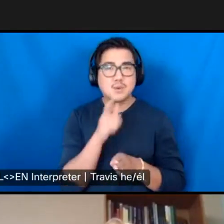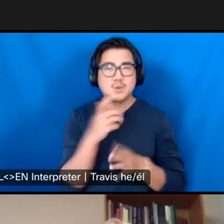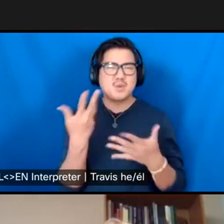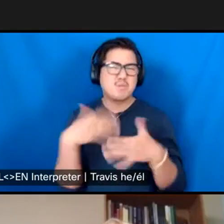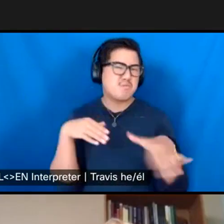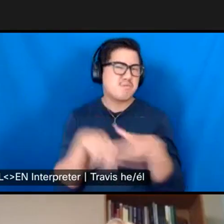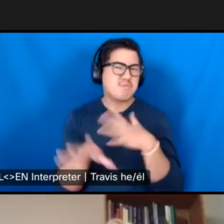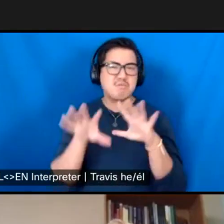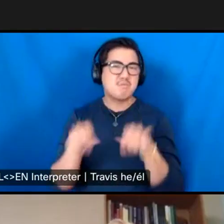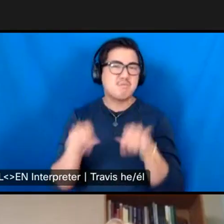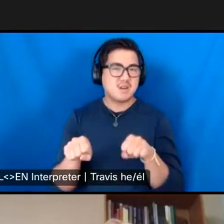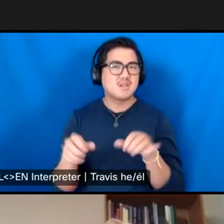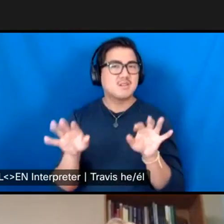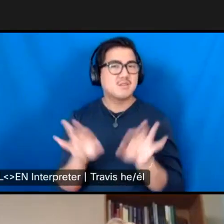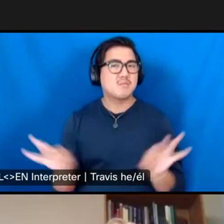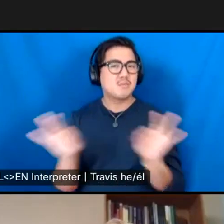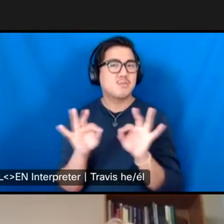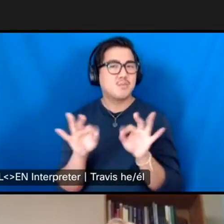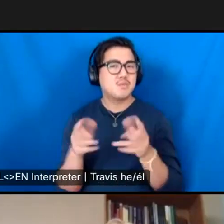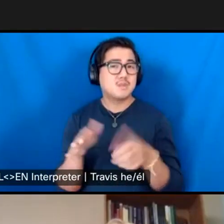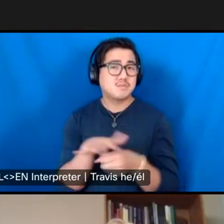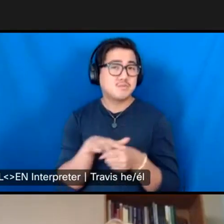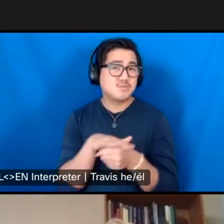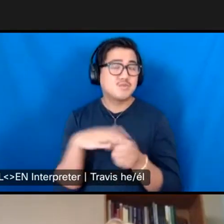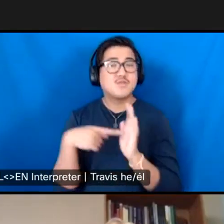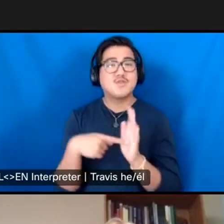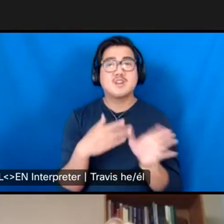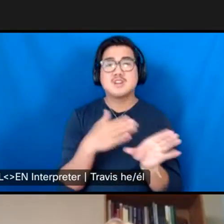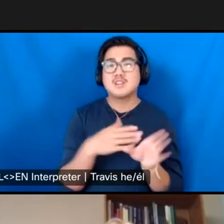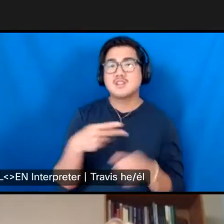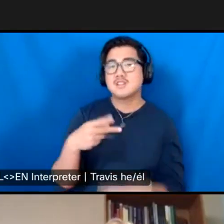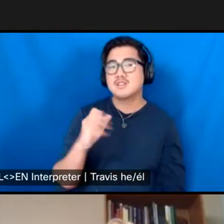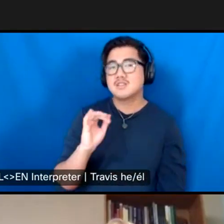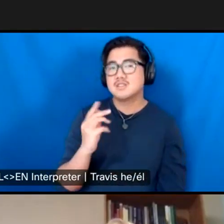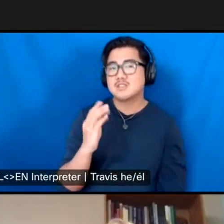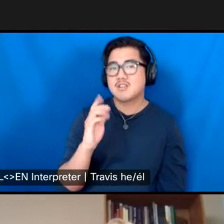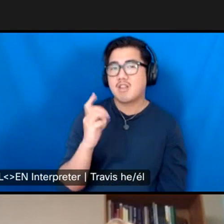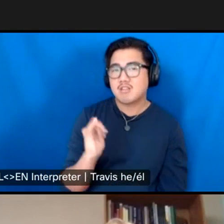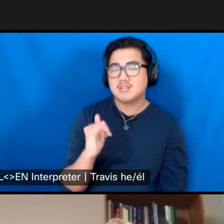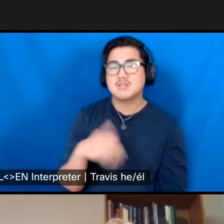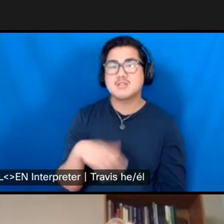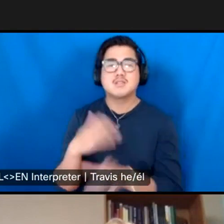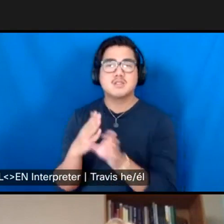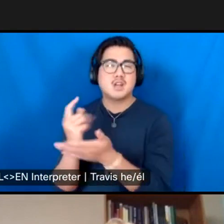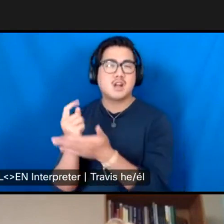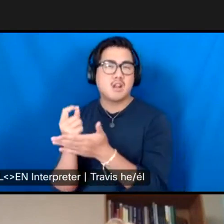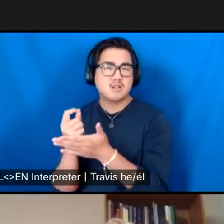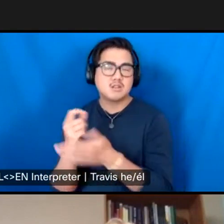spaces like psychology and psychiatry and social work that